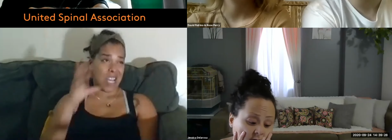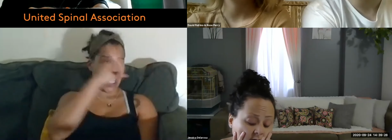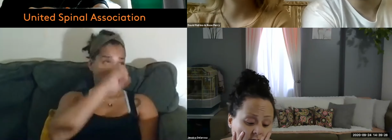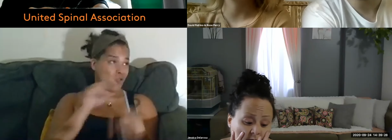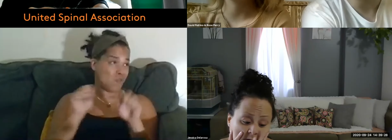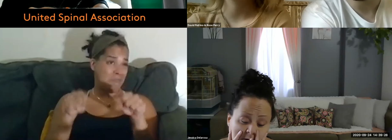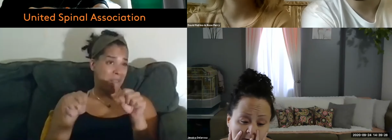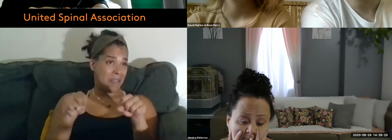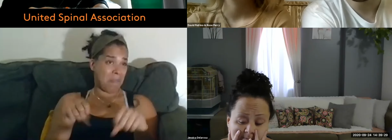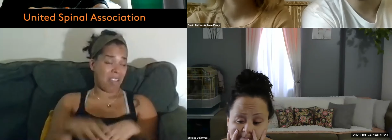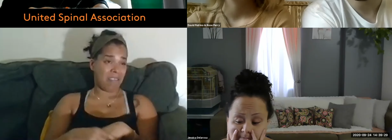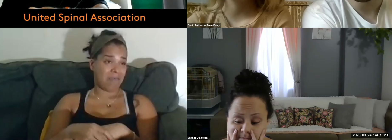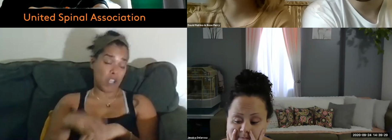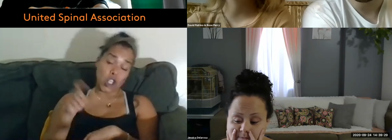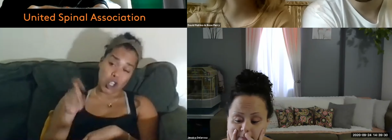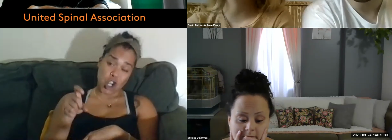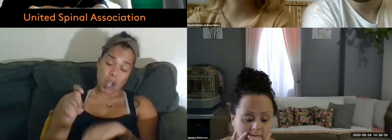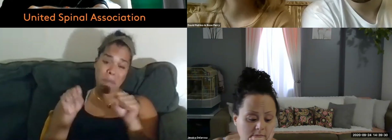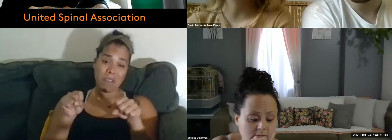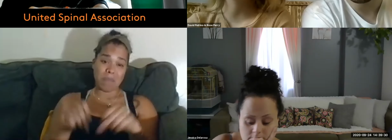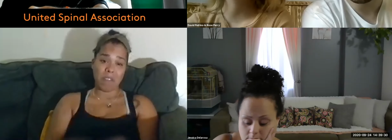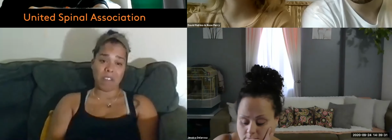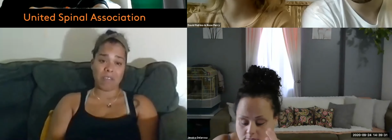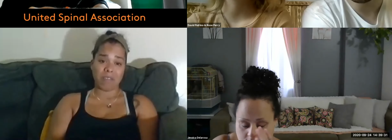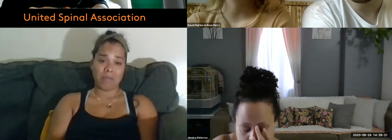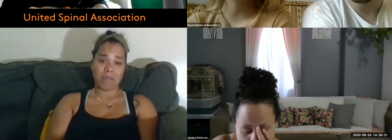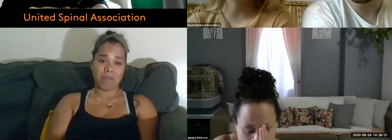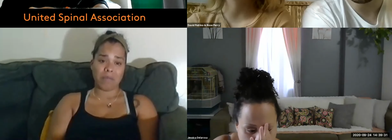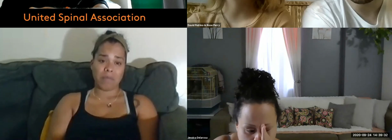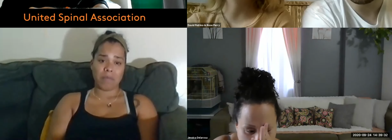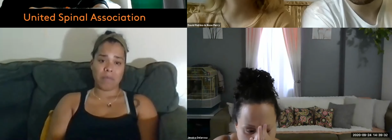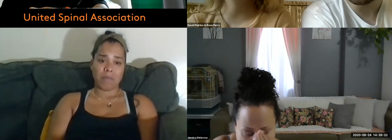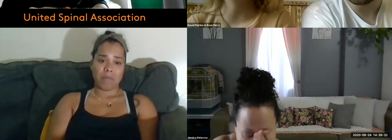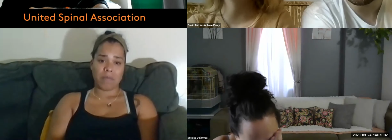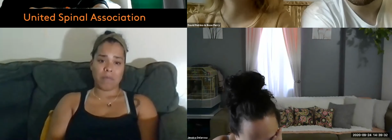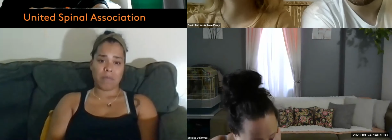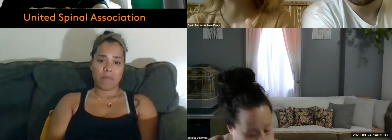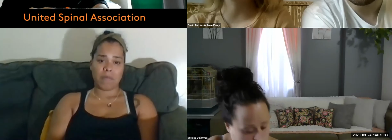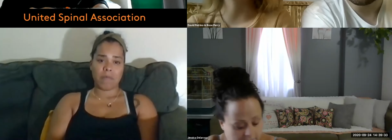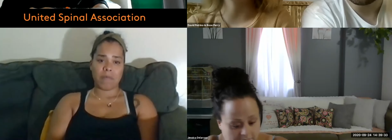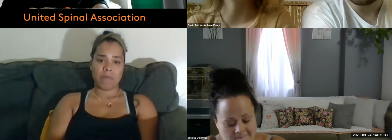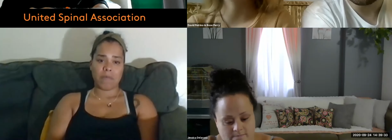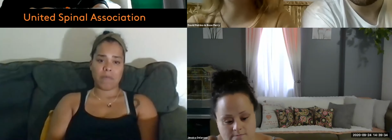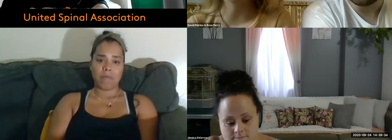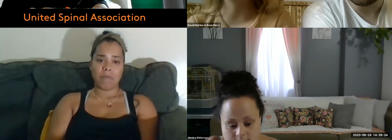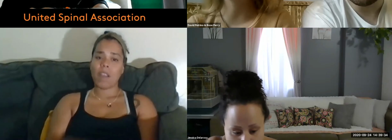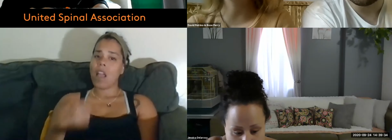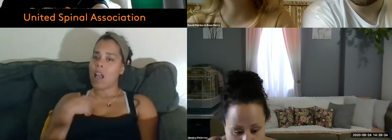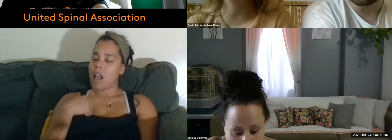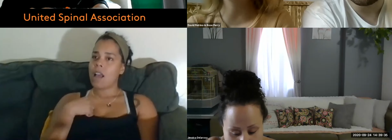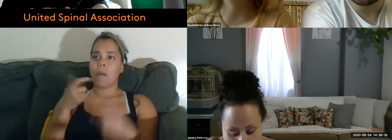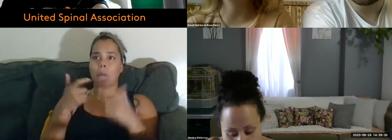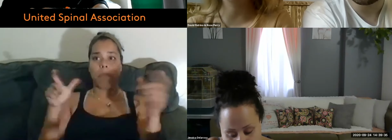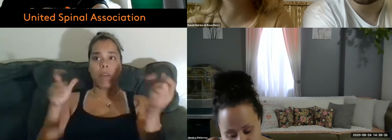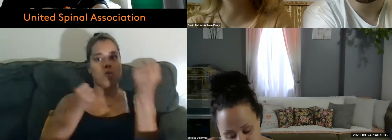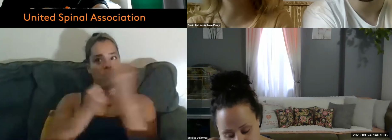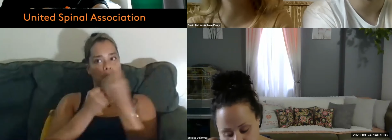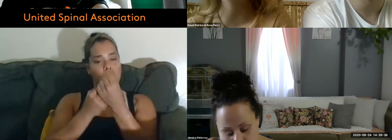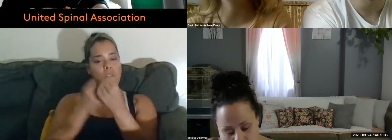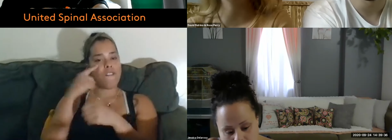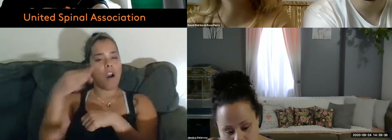done. Mm-hmm. Yeah, and you don't, I mean, I'm a big proponent for the high-speed internet, obviously, but